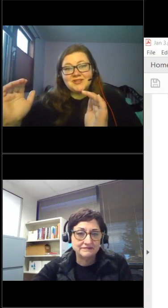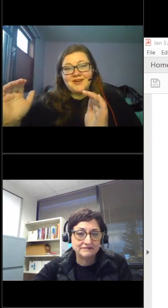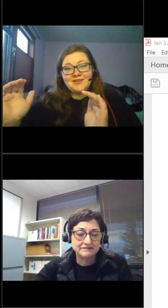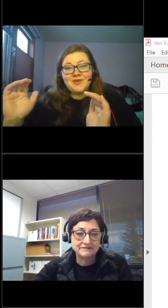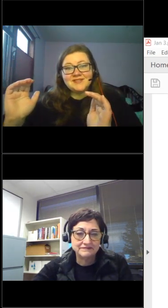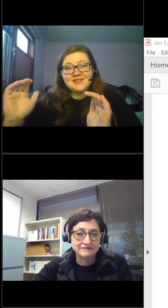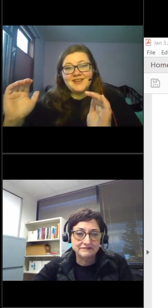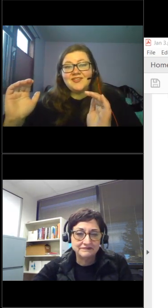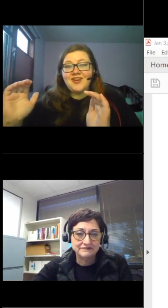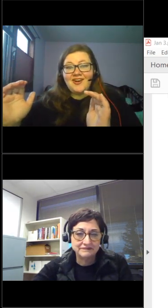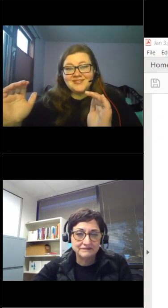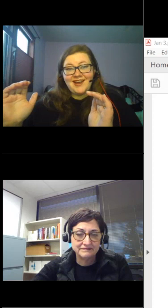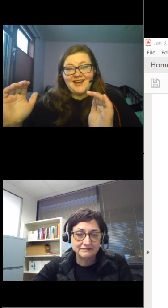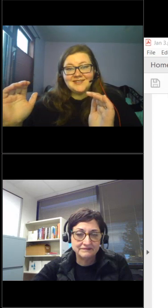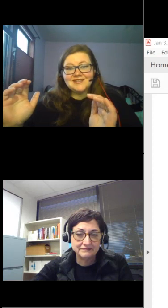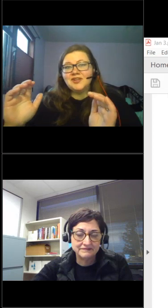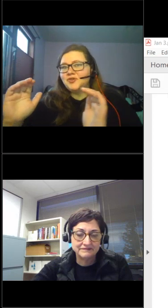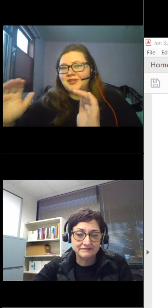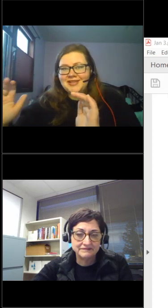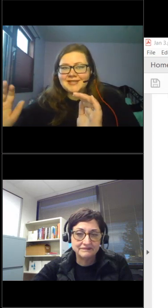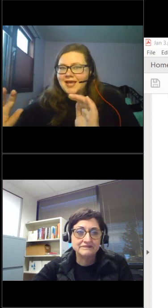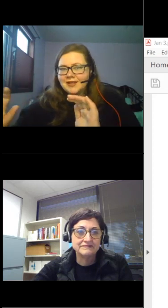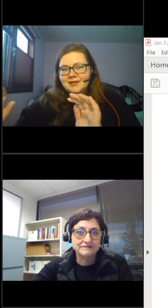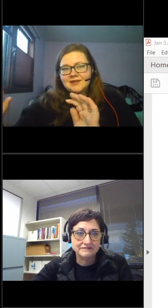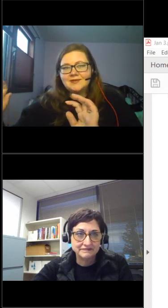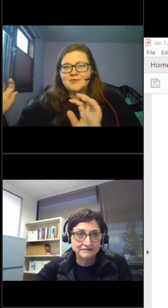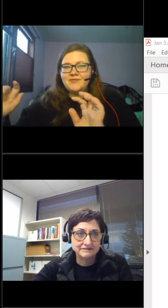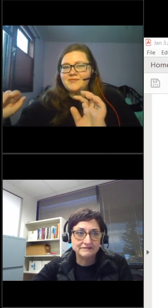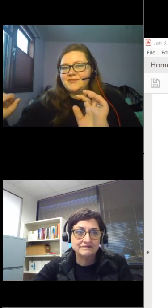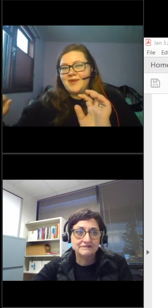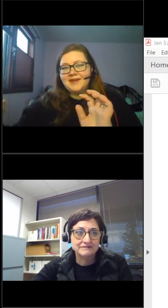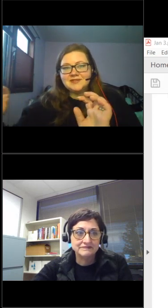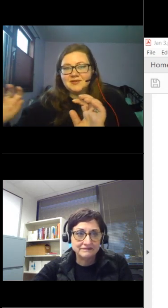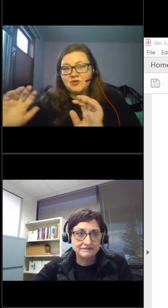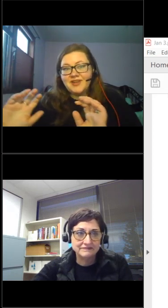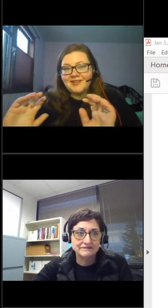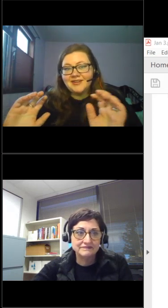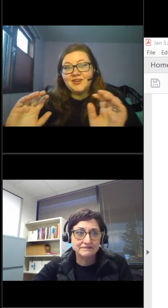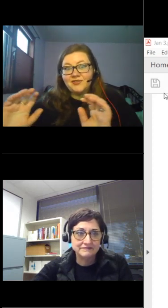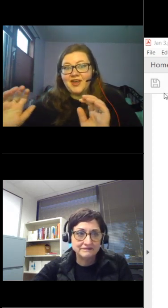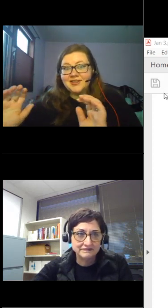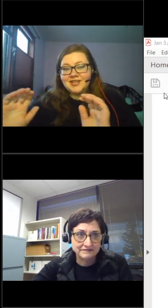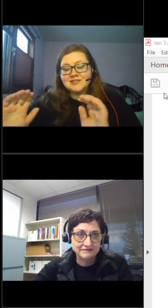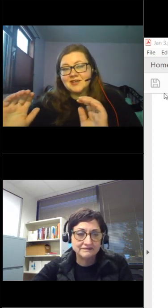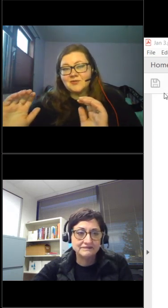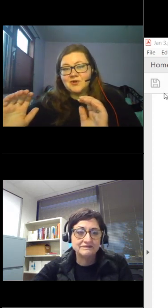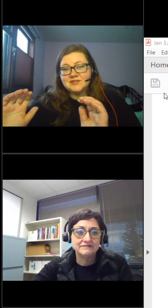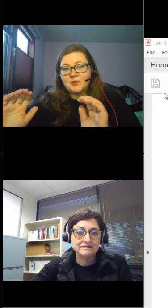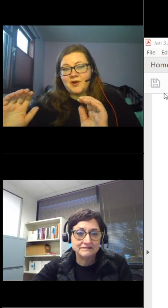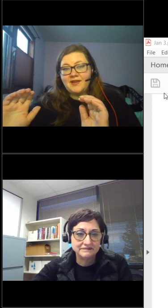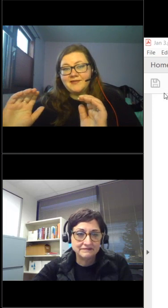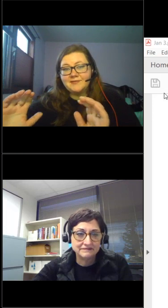on documenting contacts, including that telemedicine